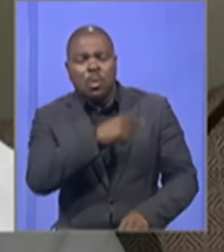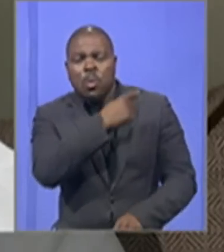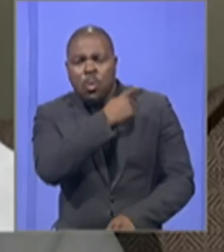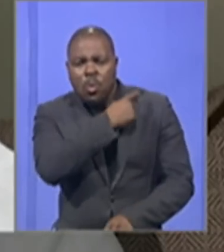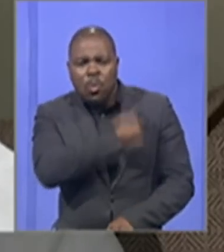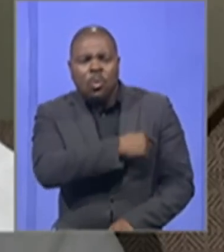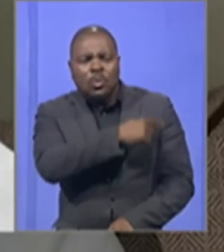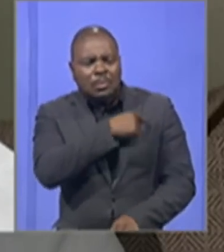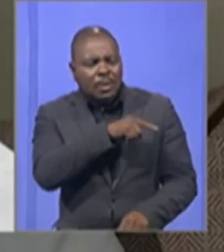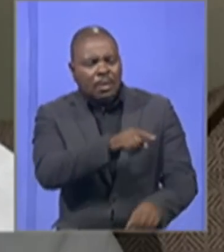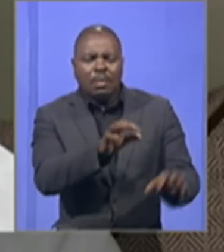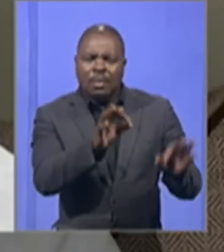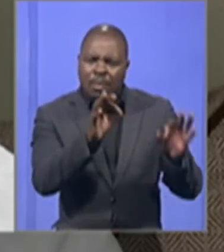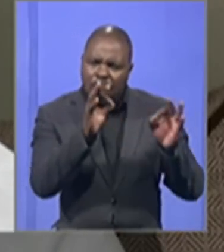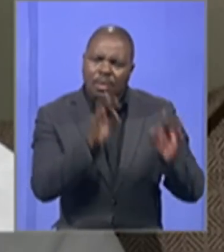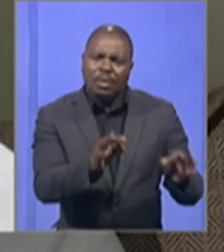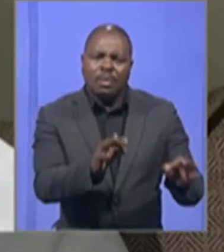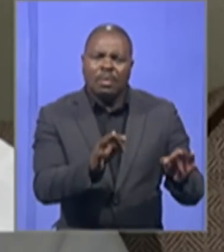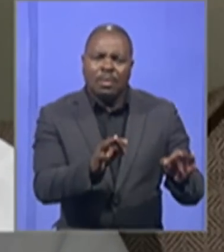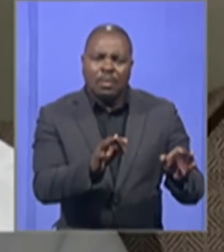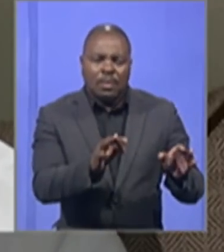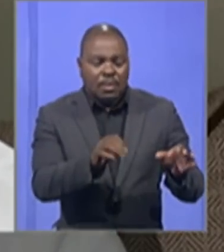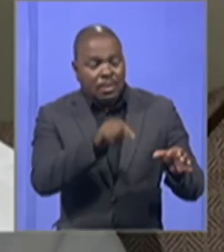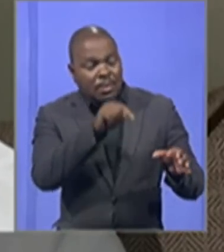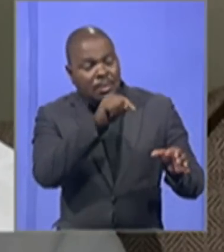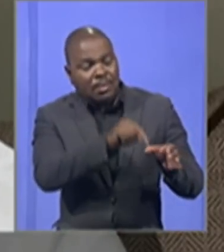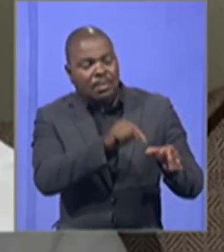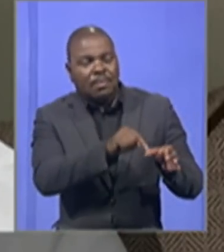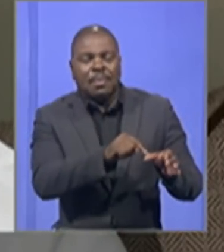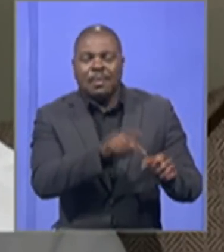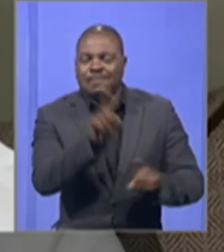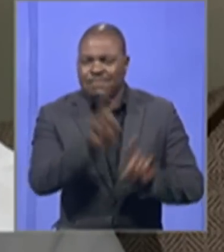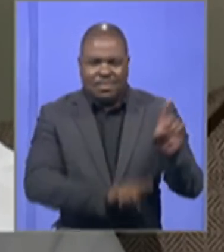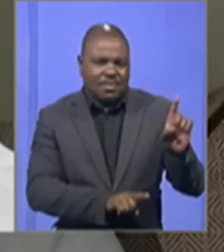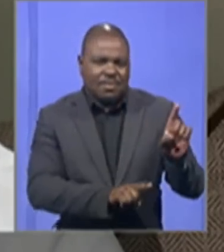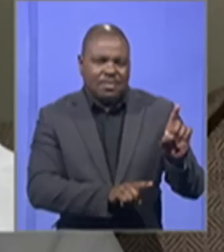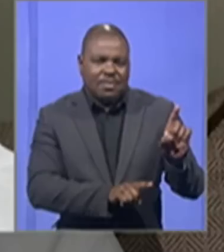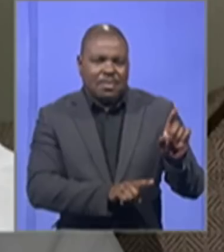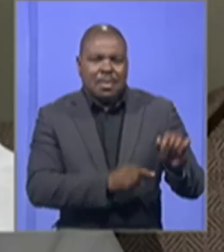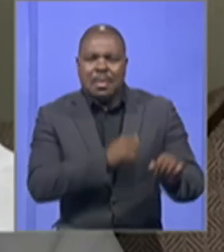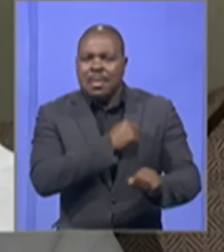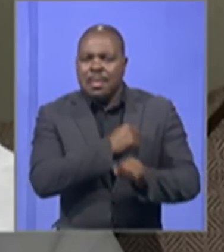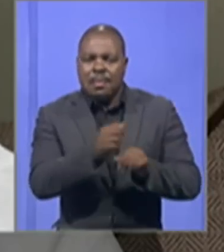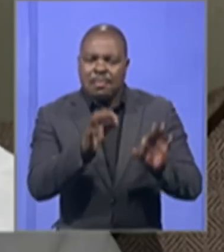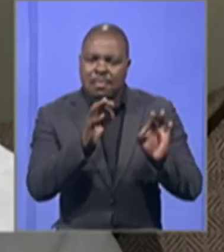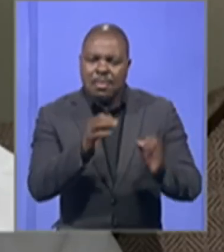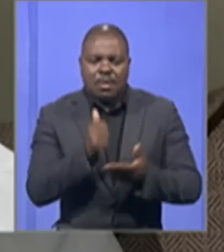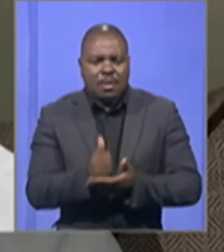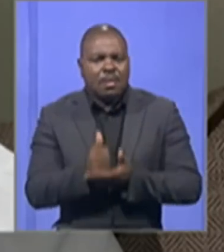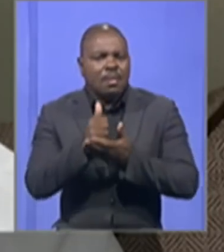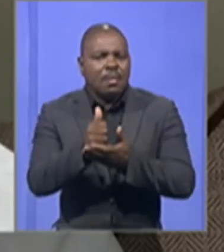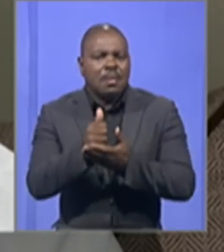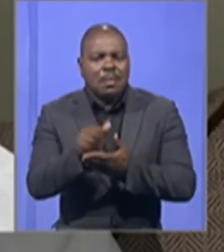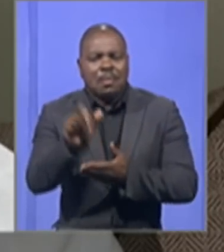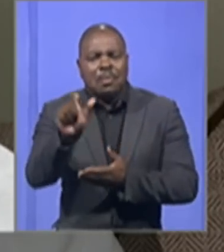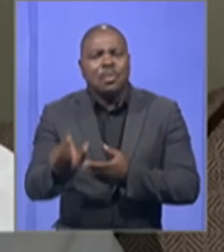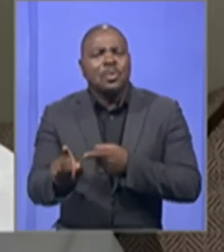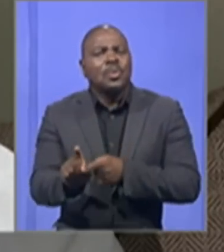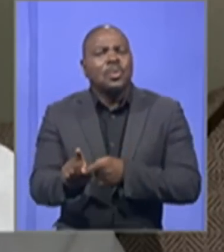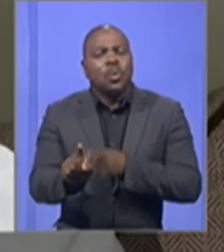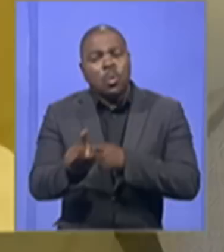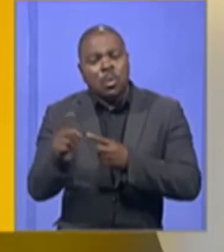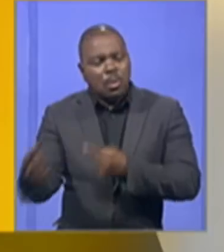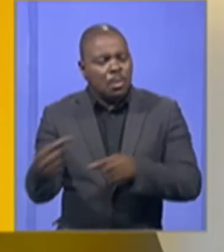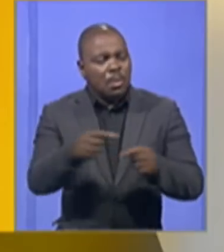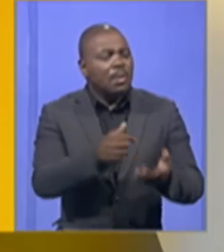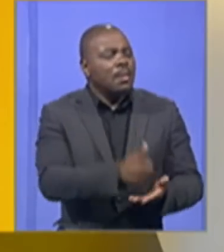sa molao se palwa ke go thusa motho o ileng gore o ile da fo